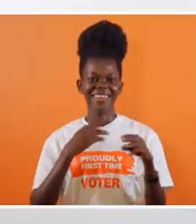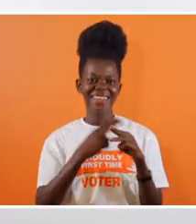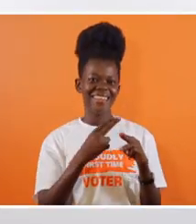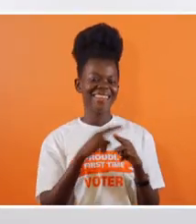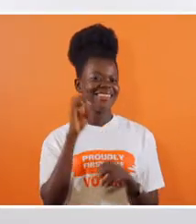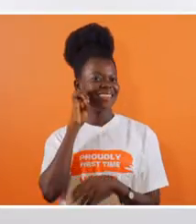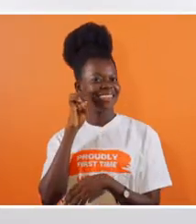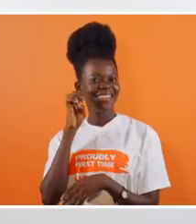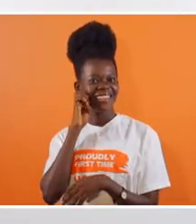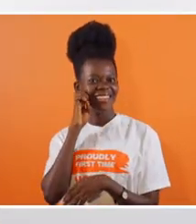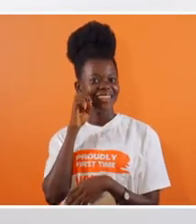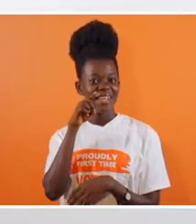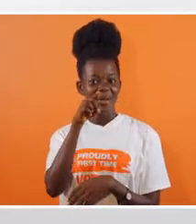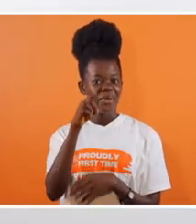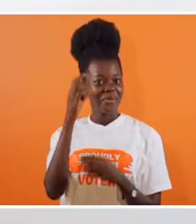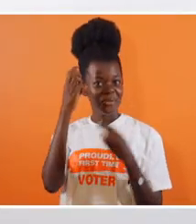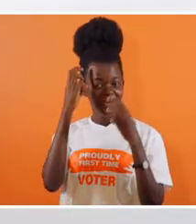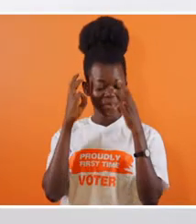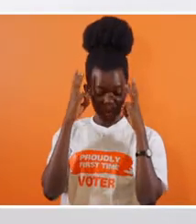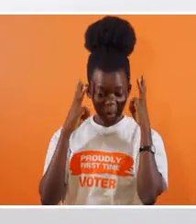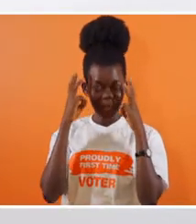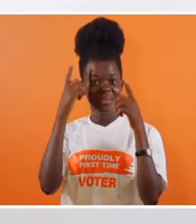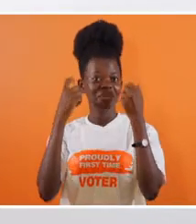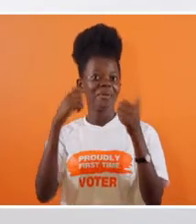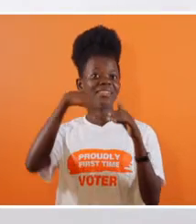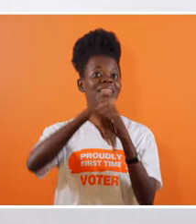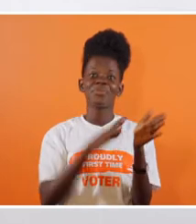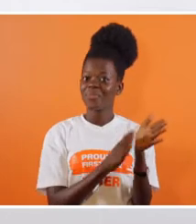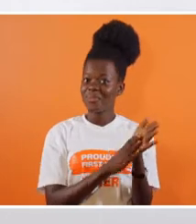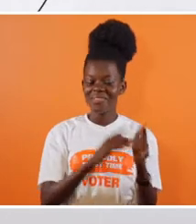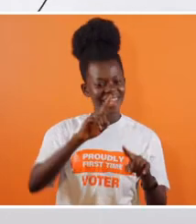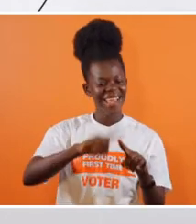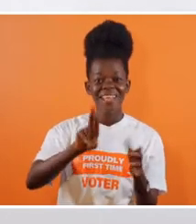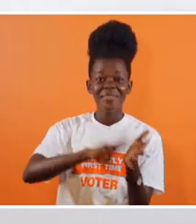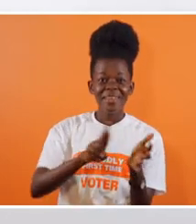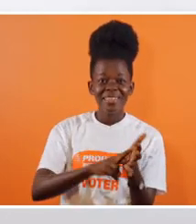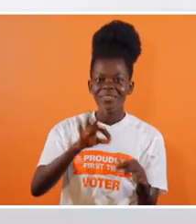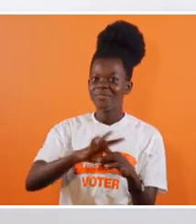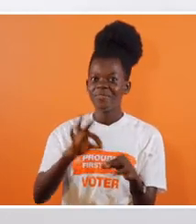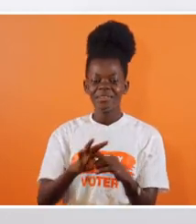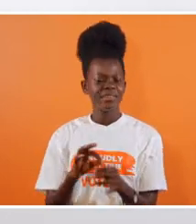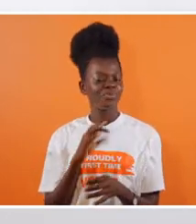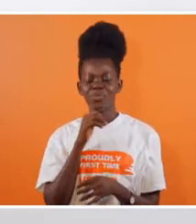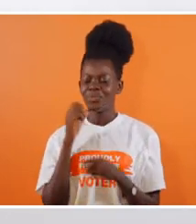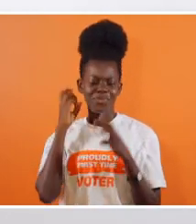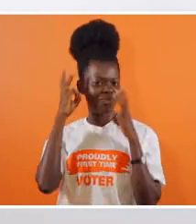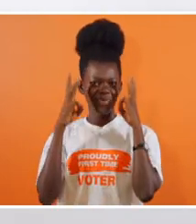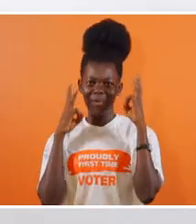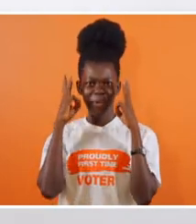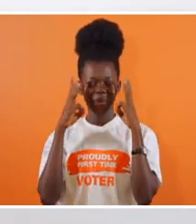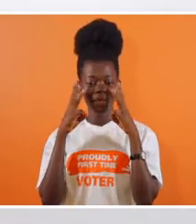Hi, I'm Ethel. Worried you'll be out of school and you're not registered to vote? That should not be your